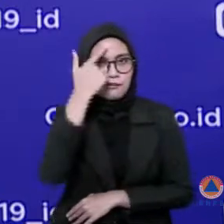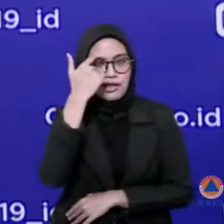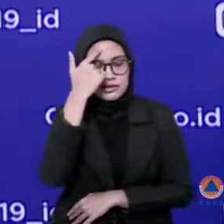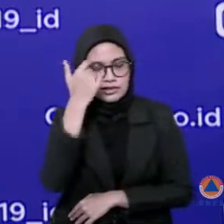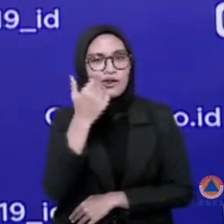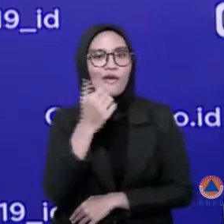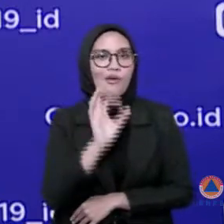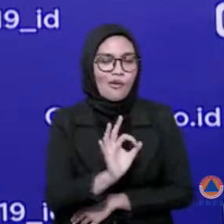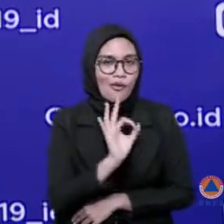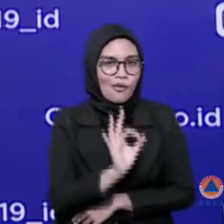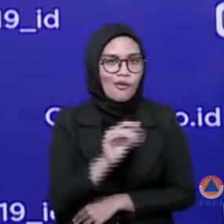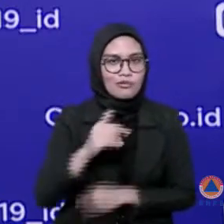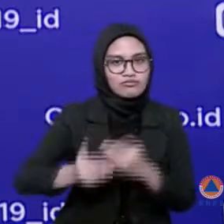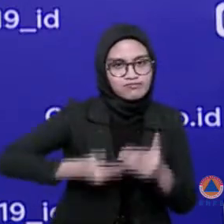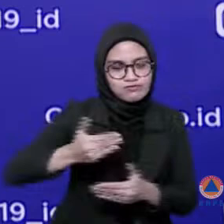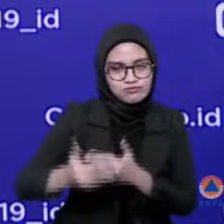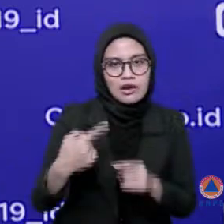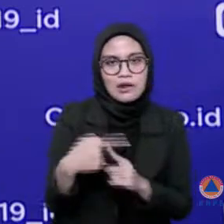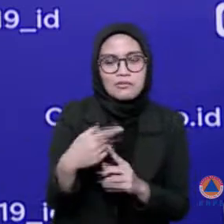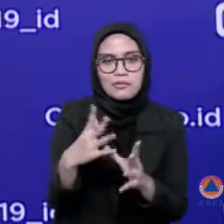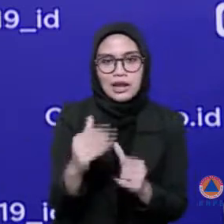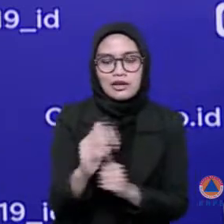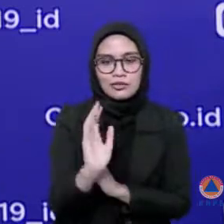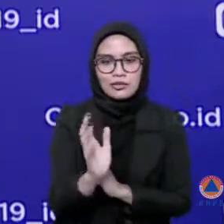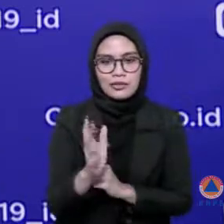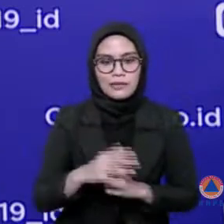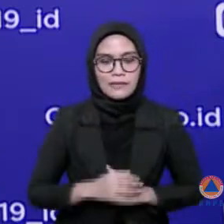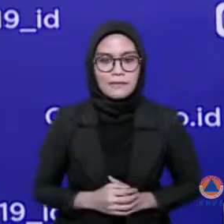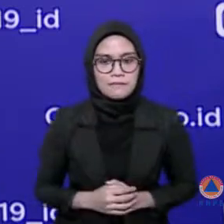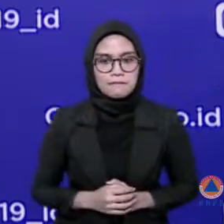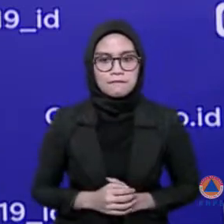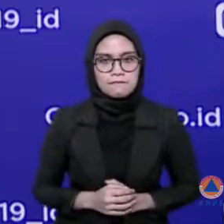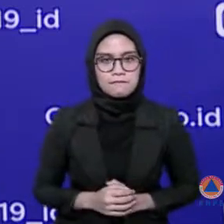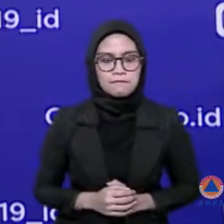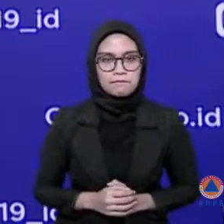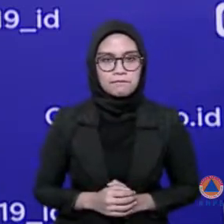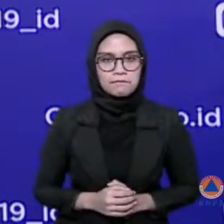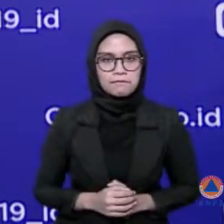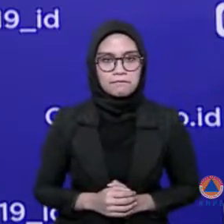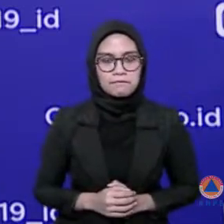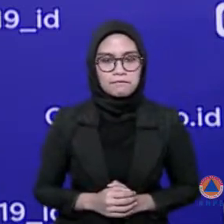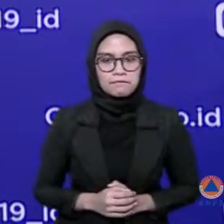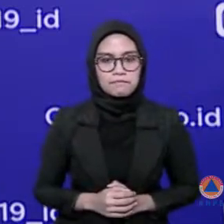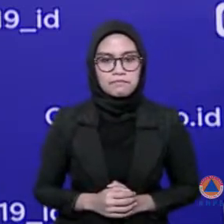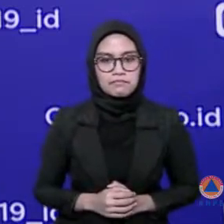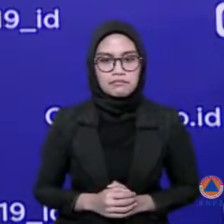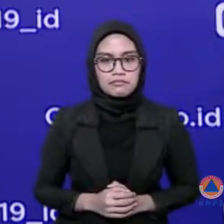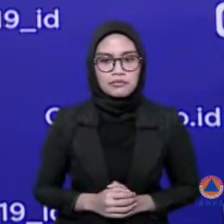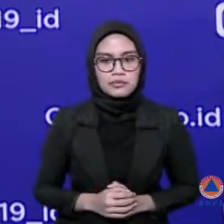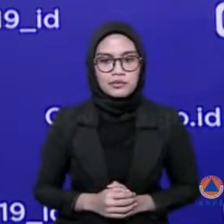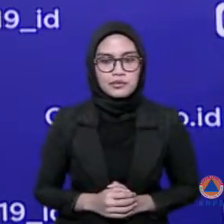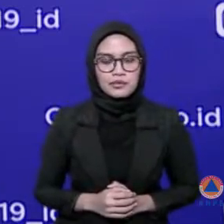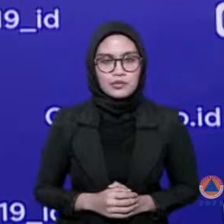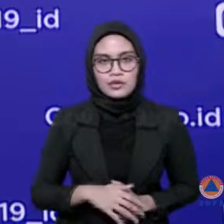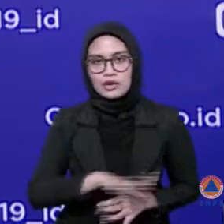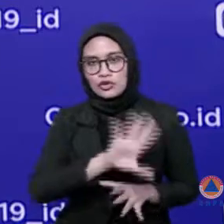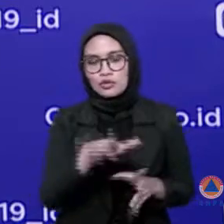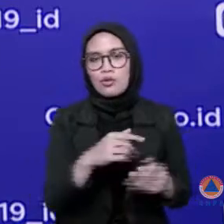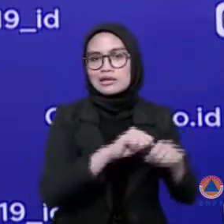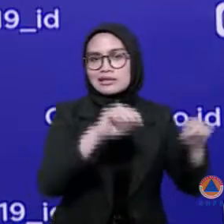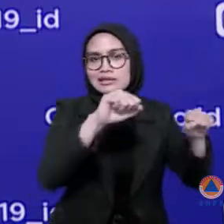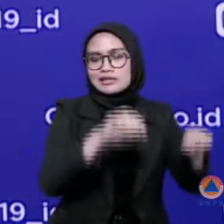isolation places all over Indonesia, including in big cities, and those are the backup system that will